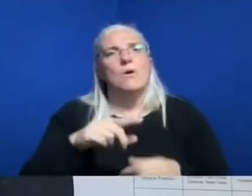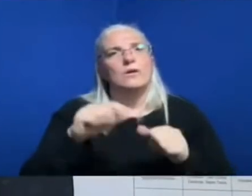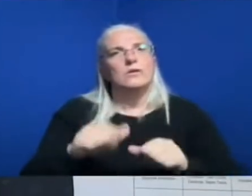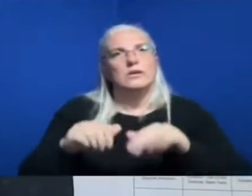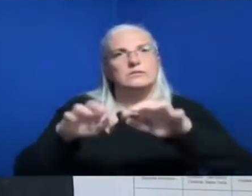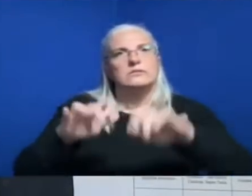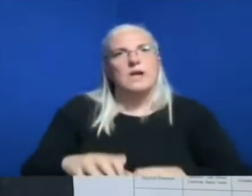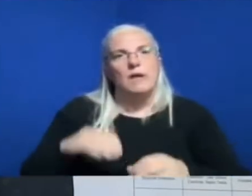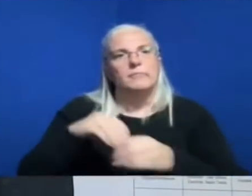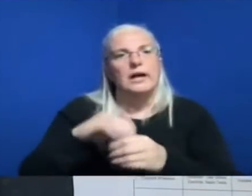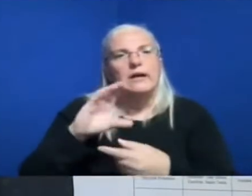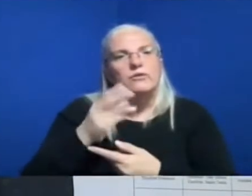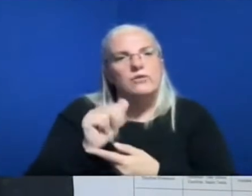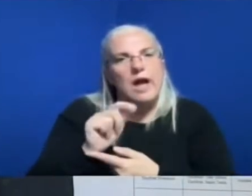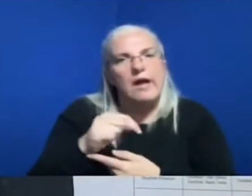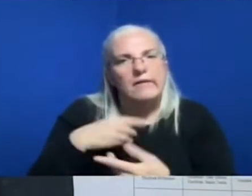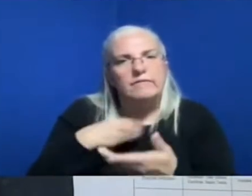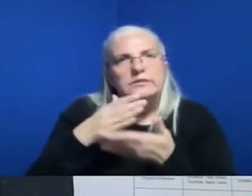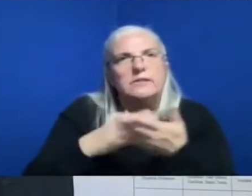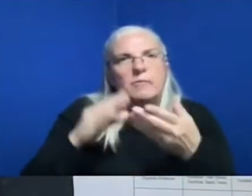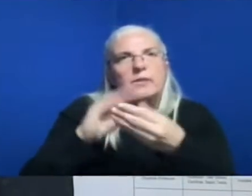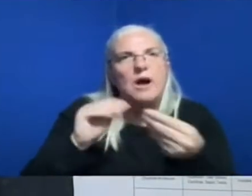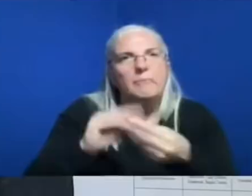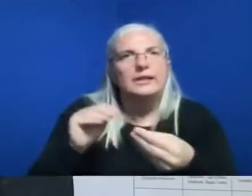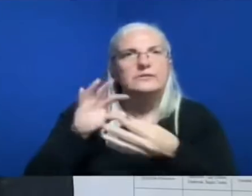loss of some law enforcement